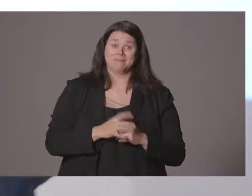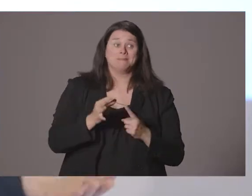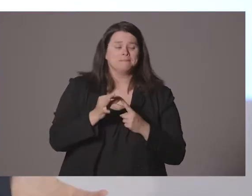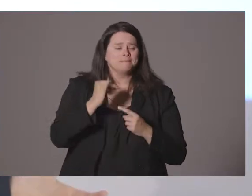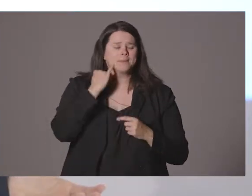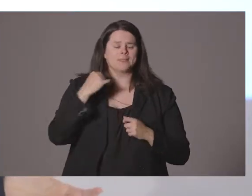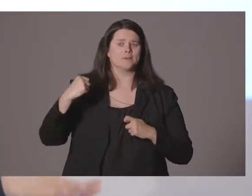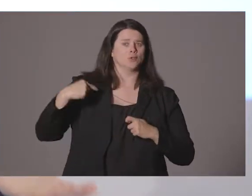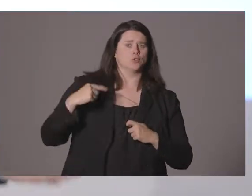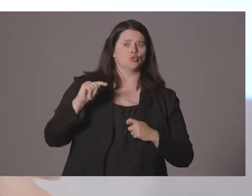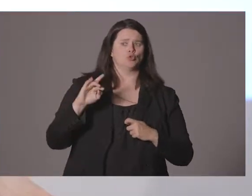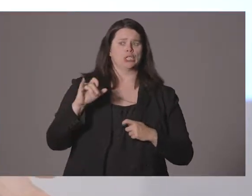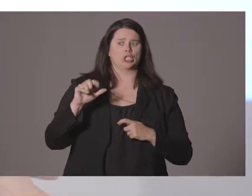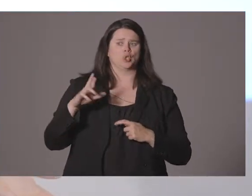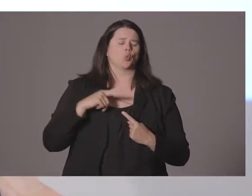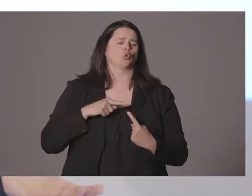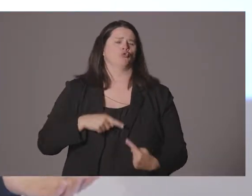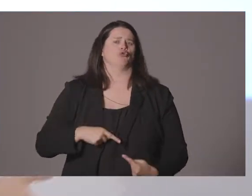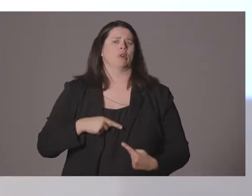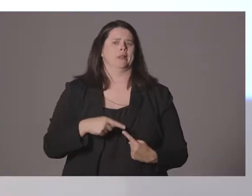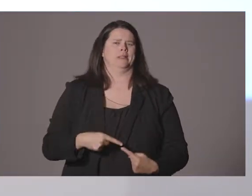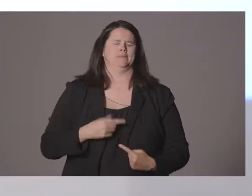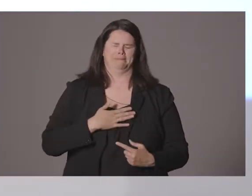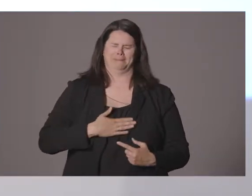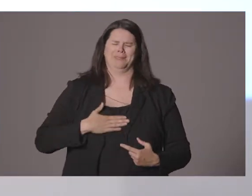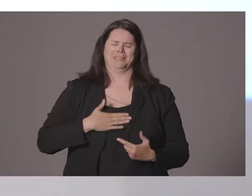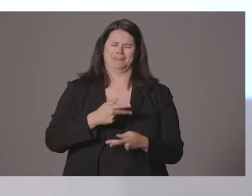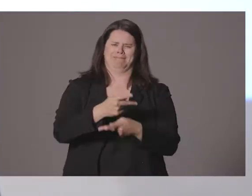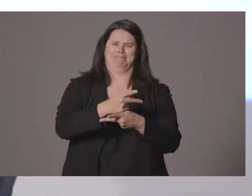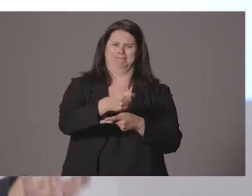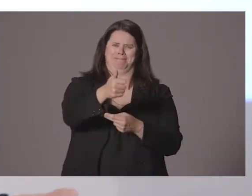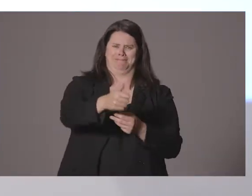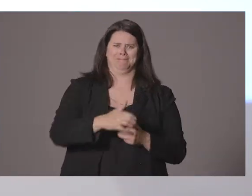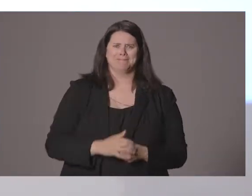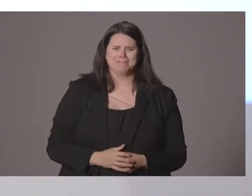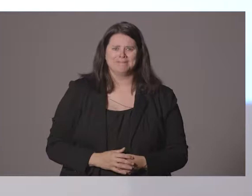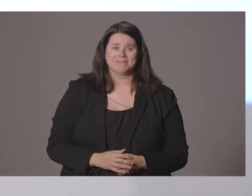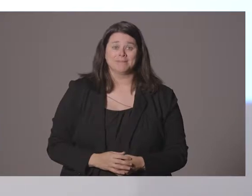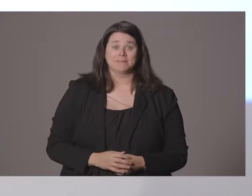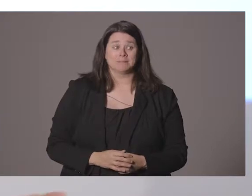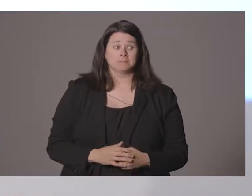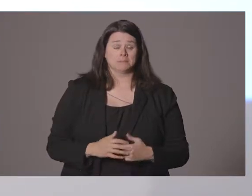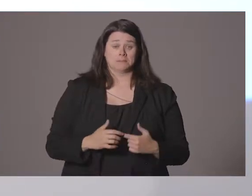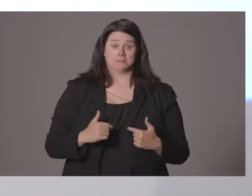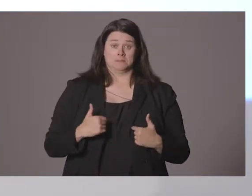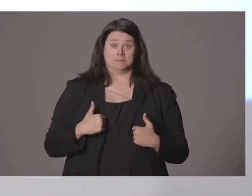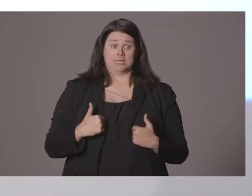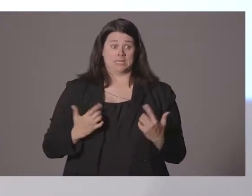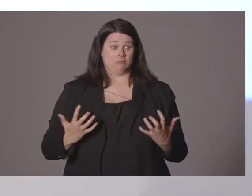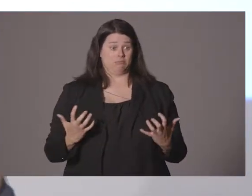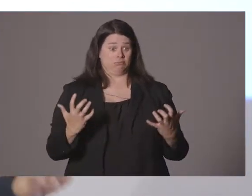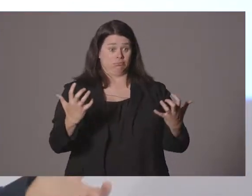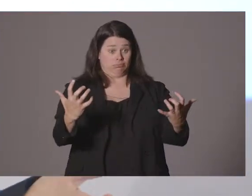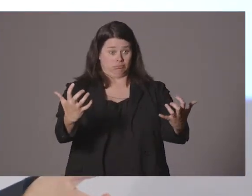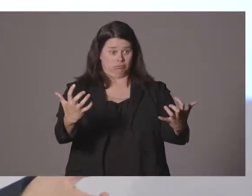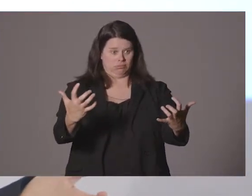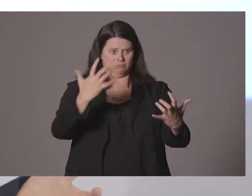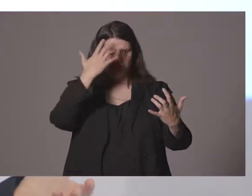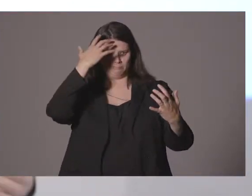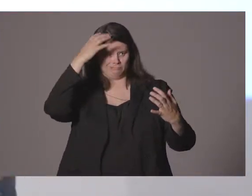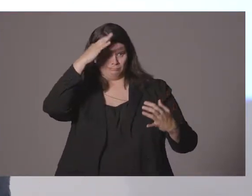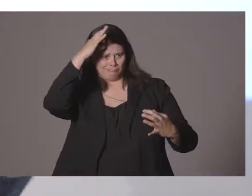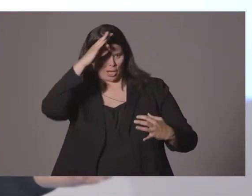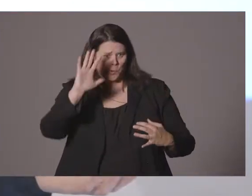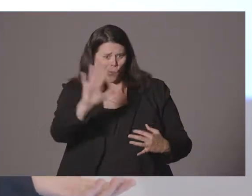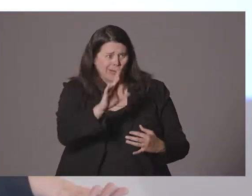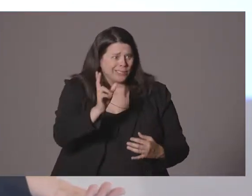also permission for you to take care of yourself, especially if you get triggered or if you're struggling in some sort of way. And that includes the fact